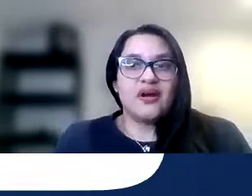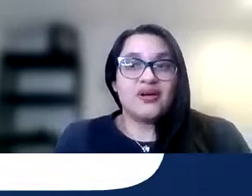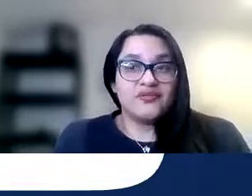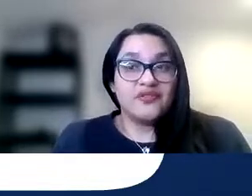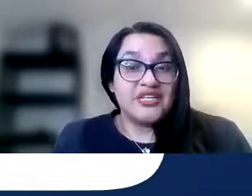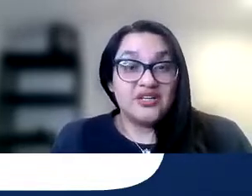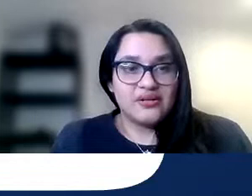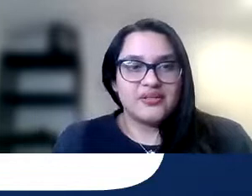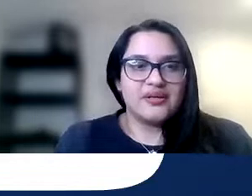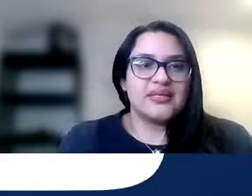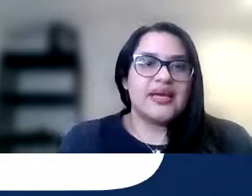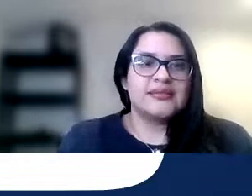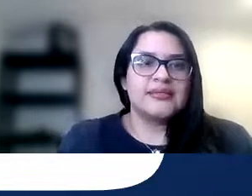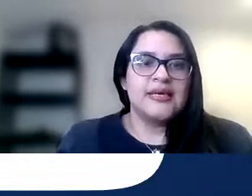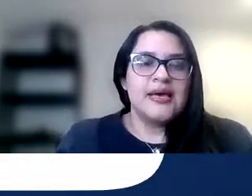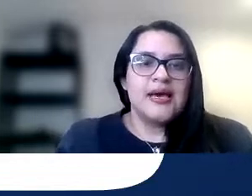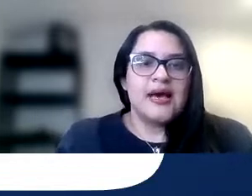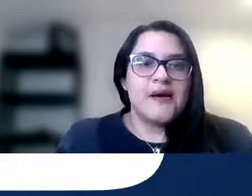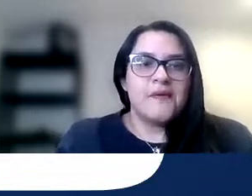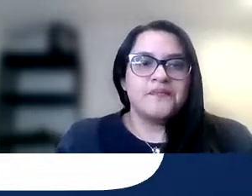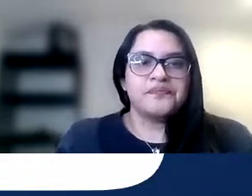and they're $115 on site.